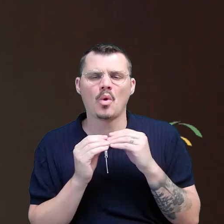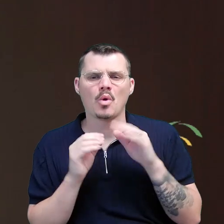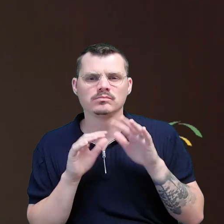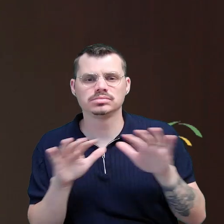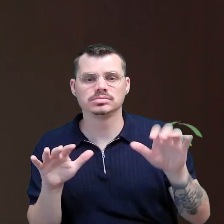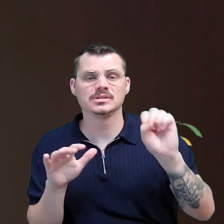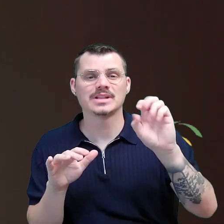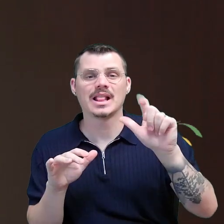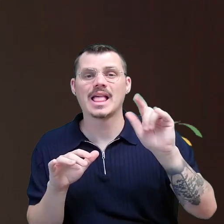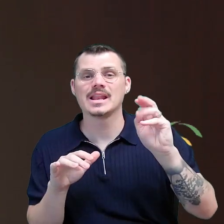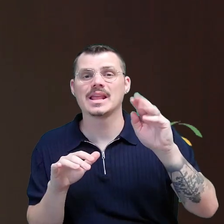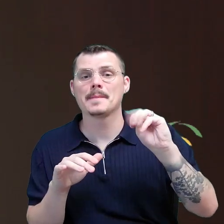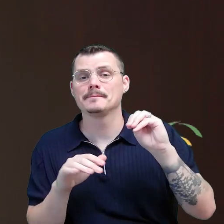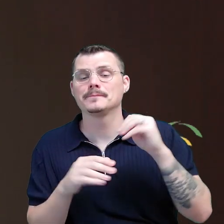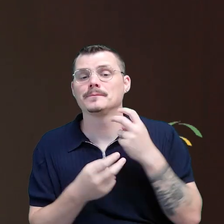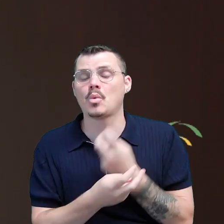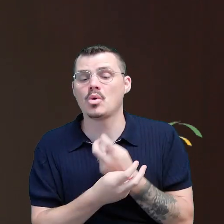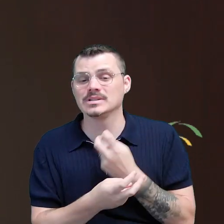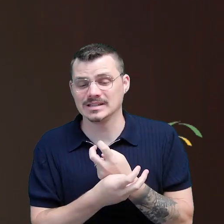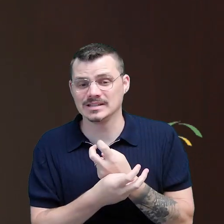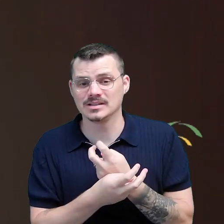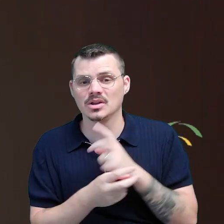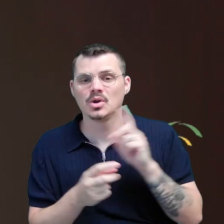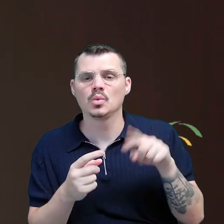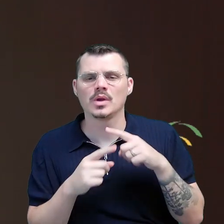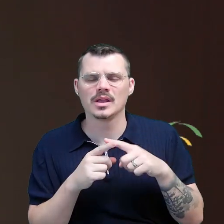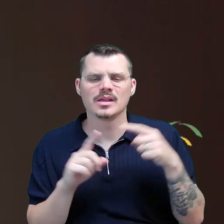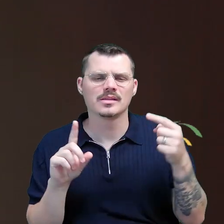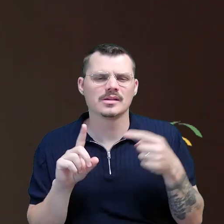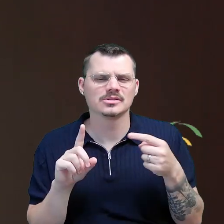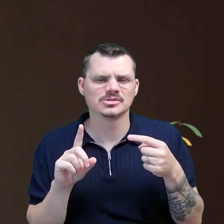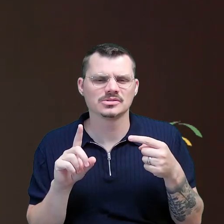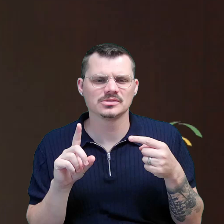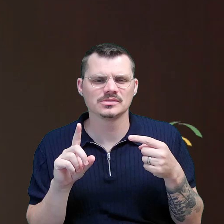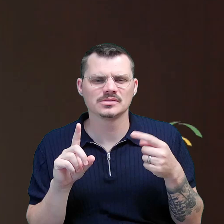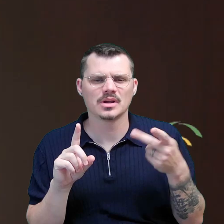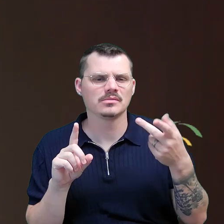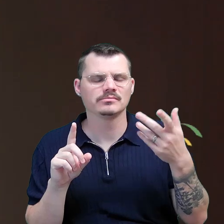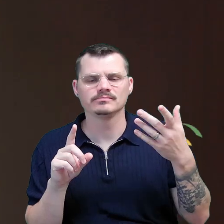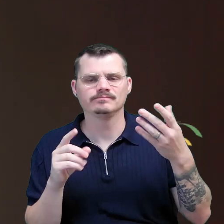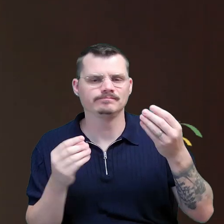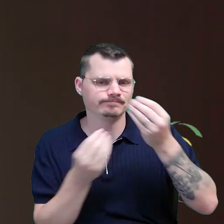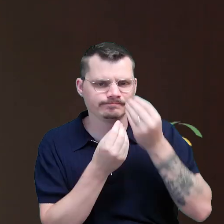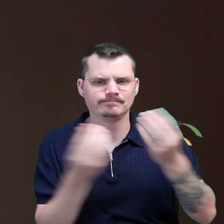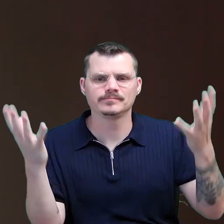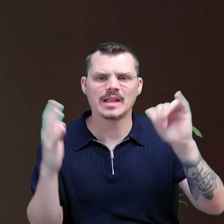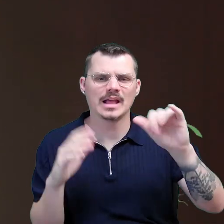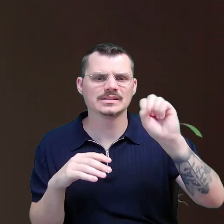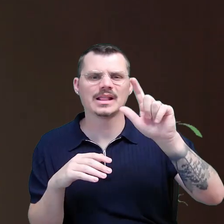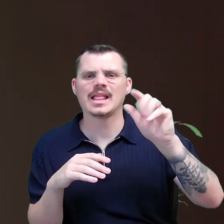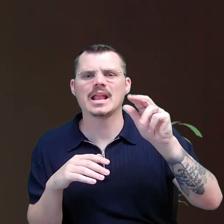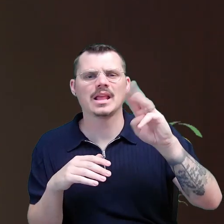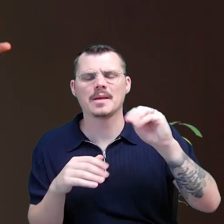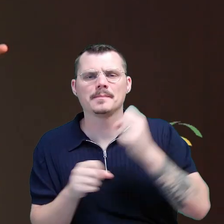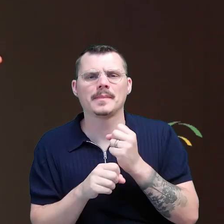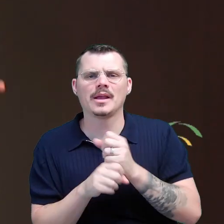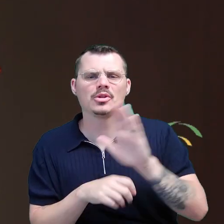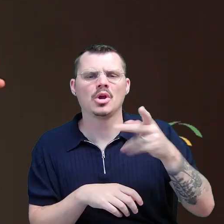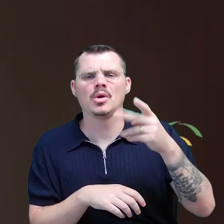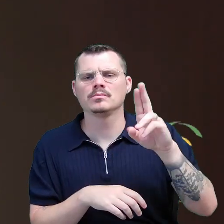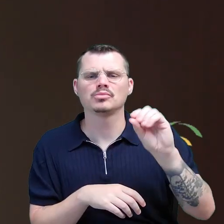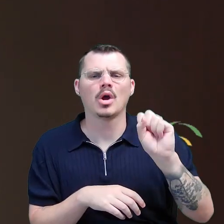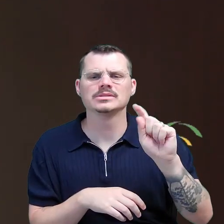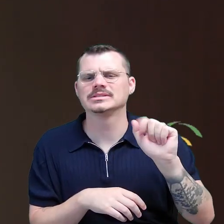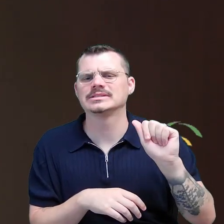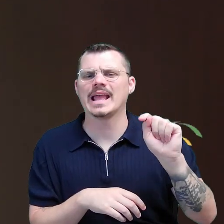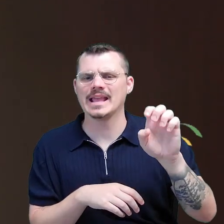of selenium poisoning when there's a proclamation that selenium makes everybody's prostate